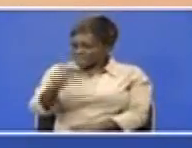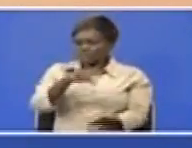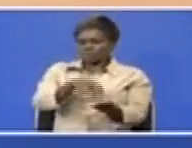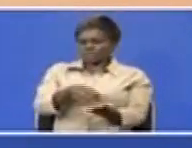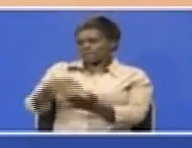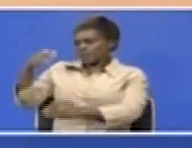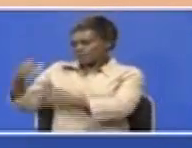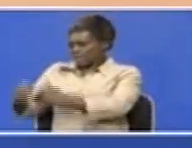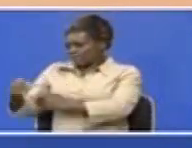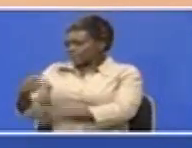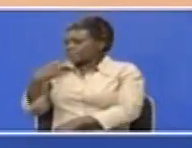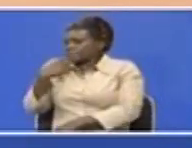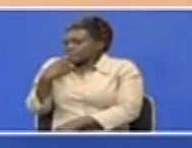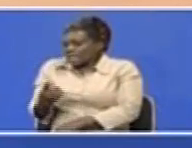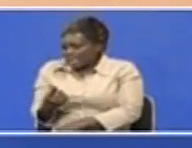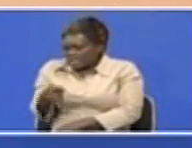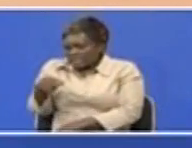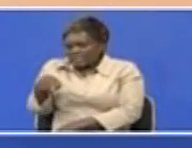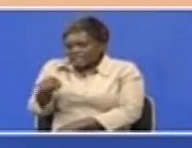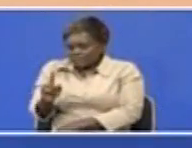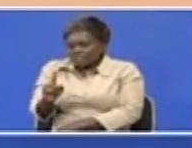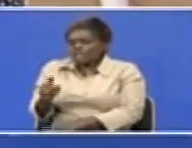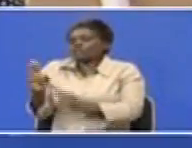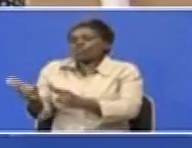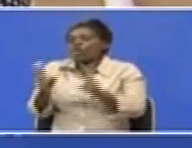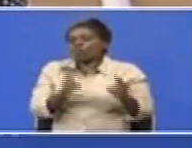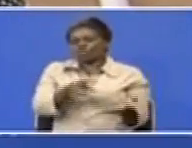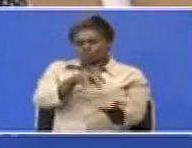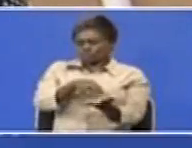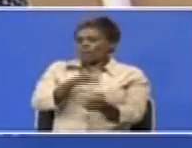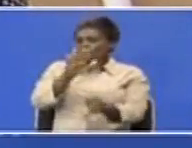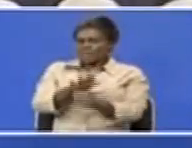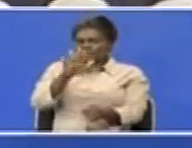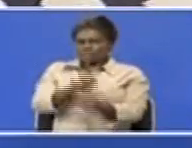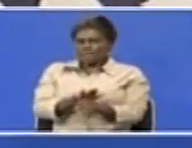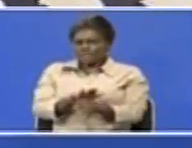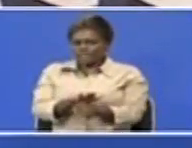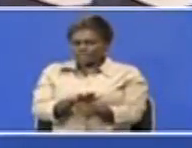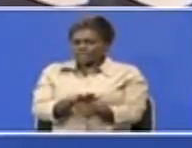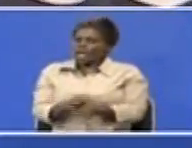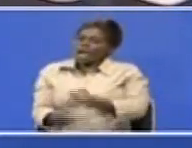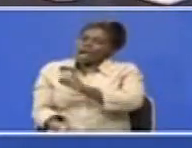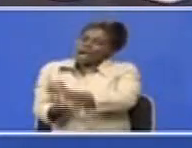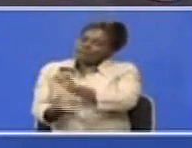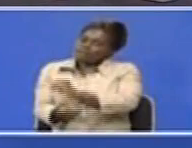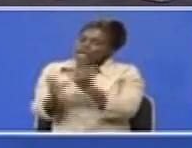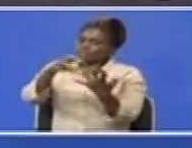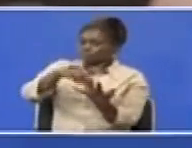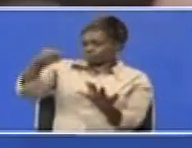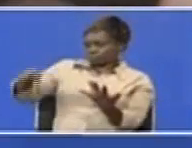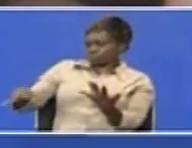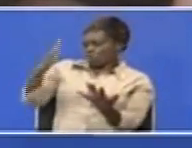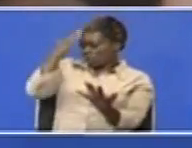Her neighbors tell of how they are in a catch-22 situation. Many of them have implored Kawira to leave her husband owing